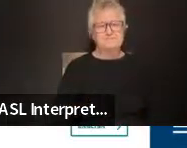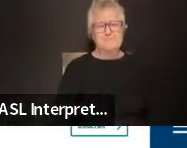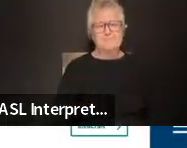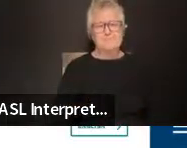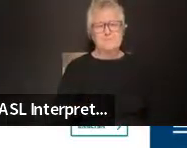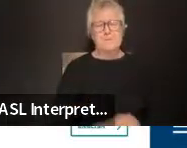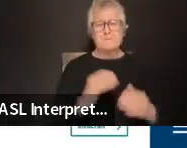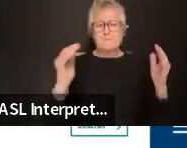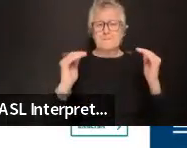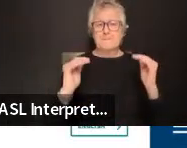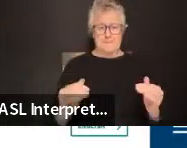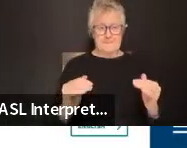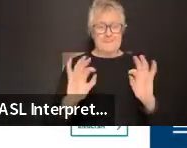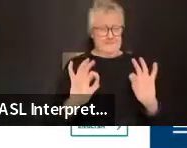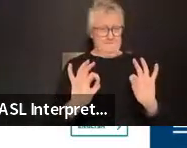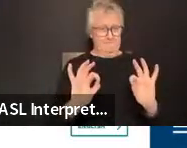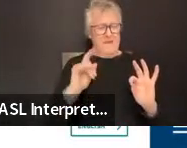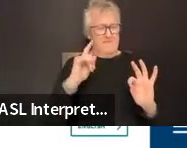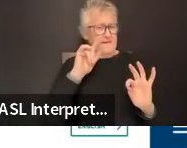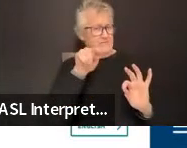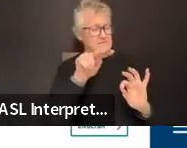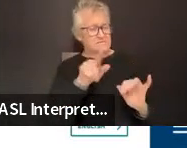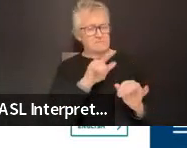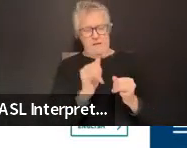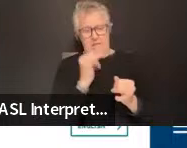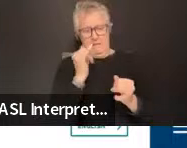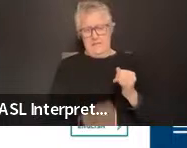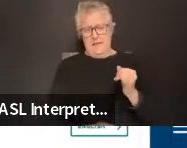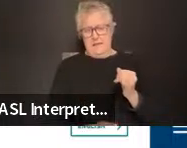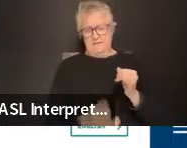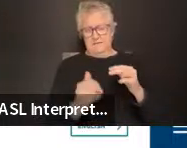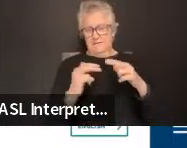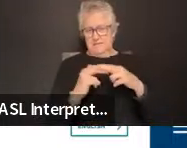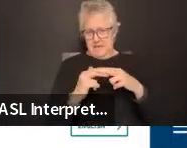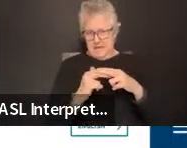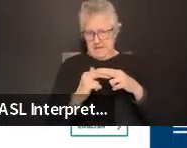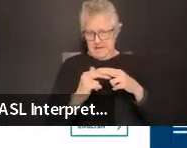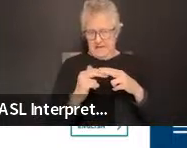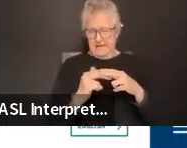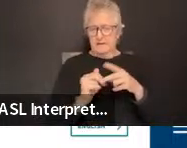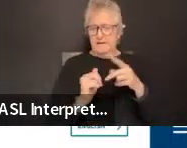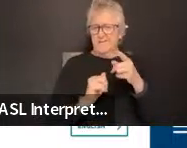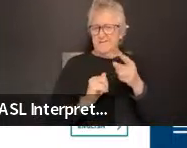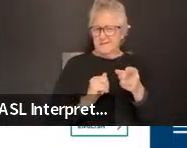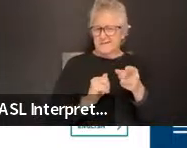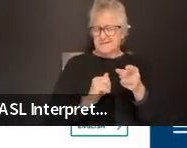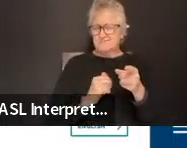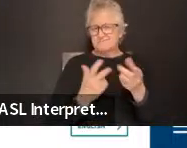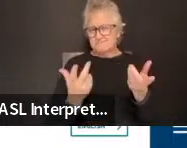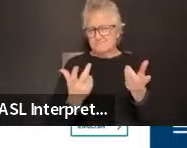Perfect. So I think this is my last slide, but this is just a note of where we're at. We're looking at